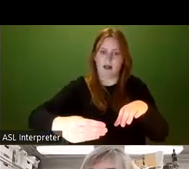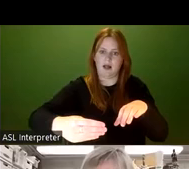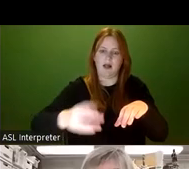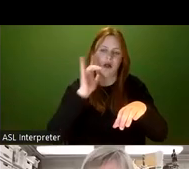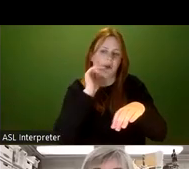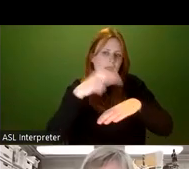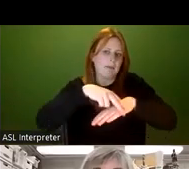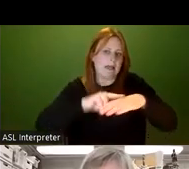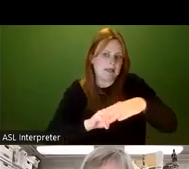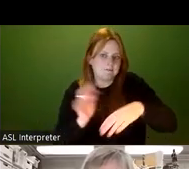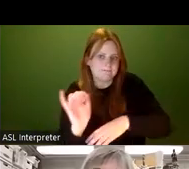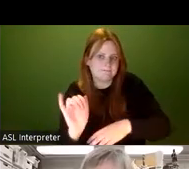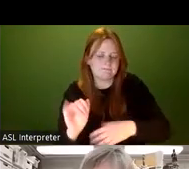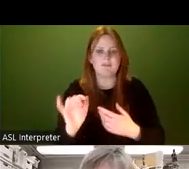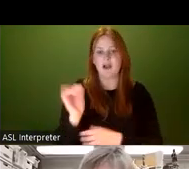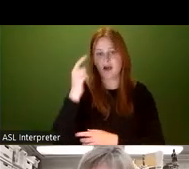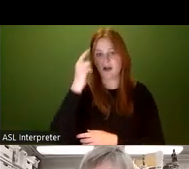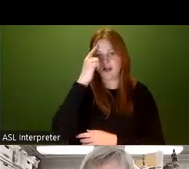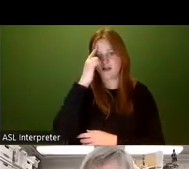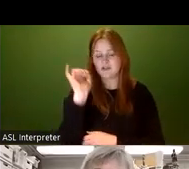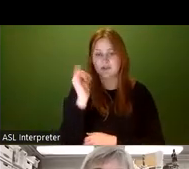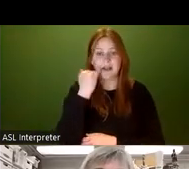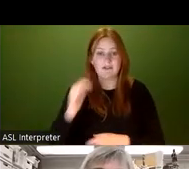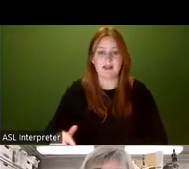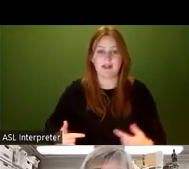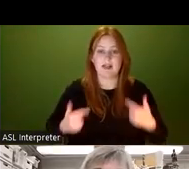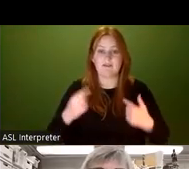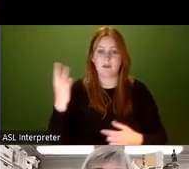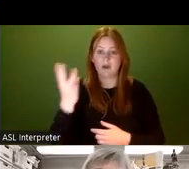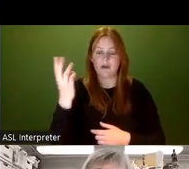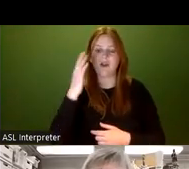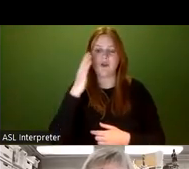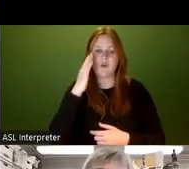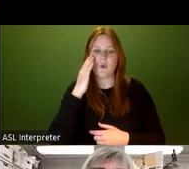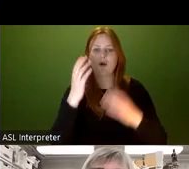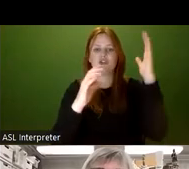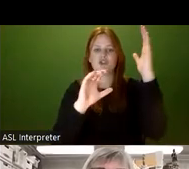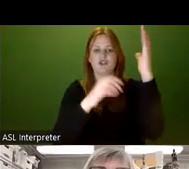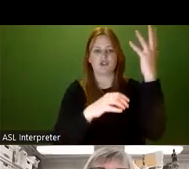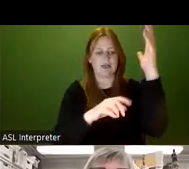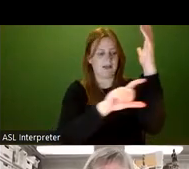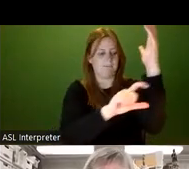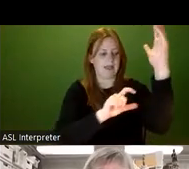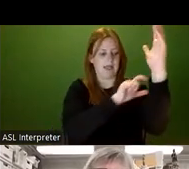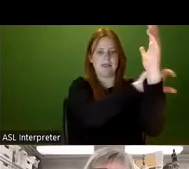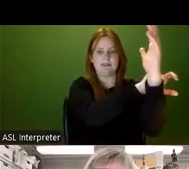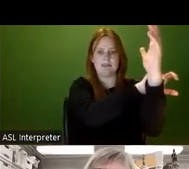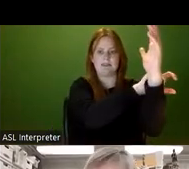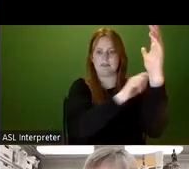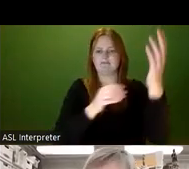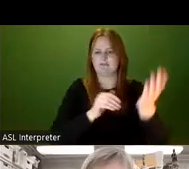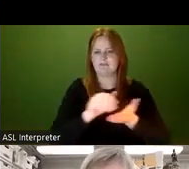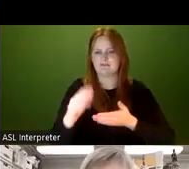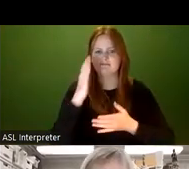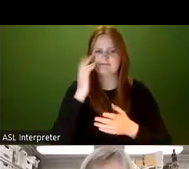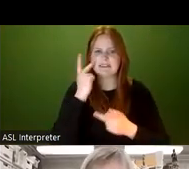of, if you live in Winnipeg, you'll be very familiar with tree banding. And the